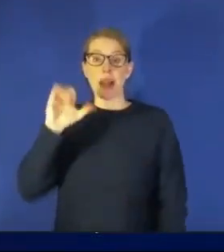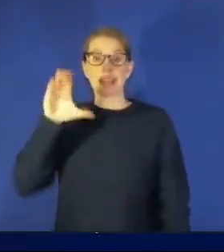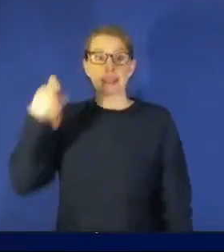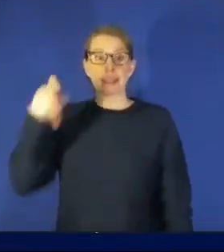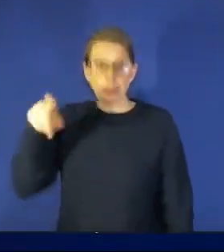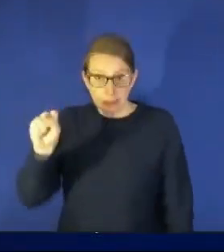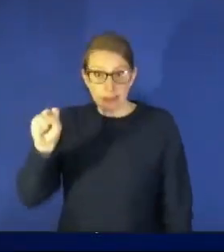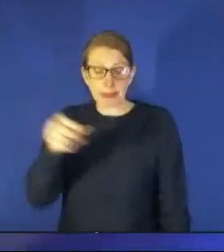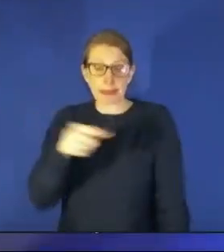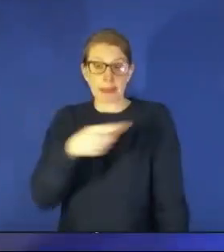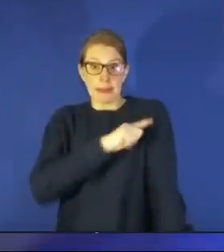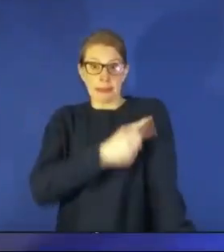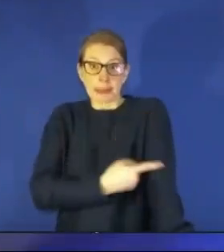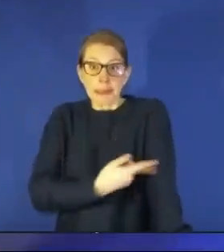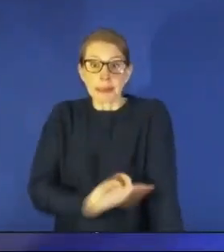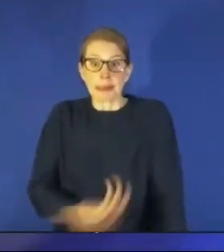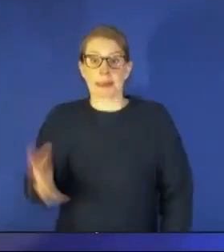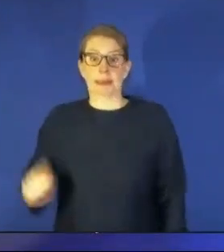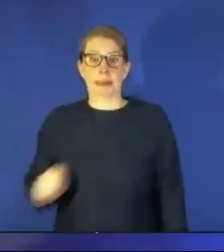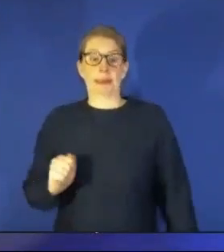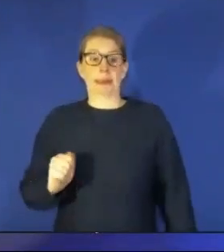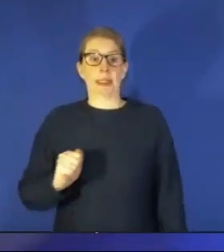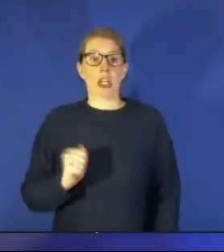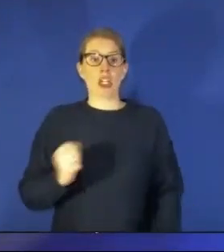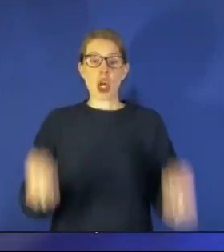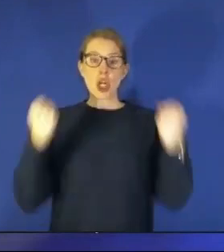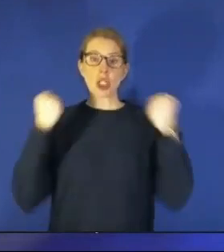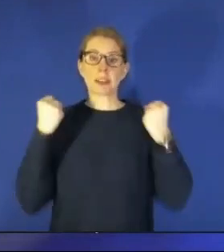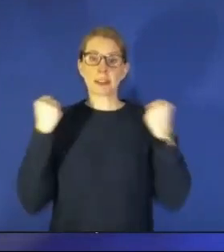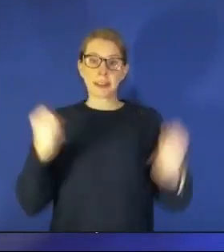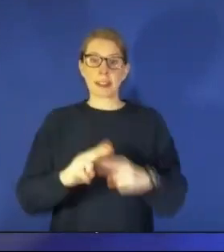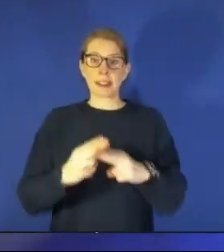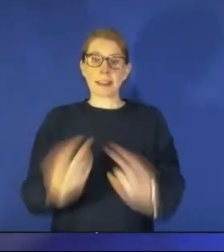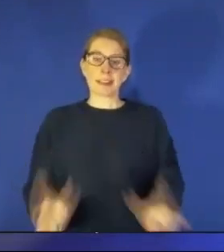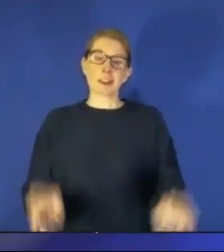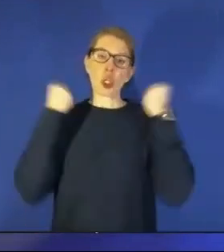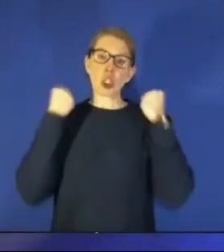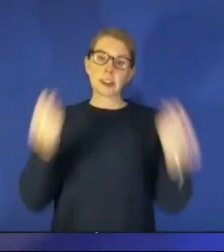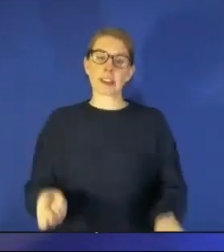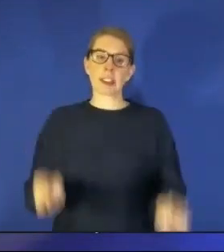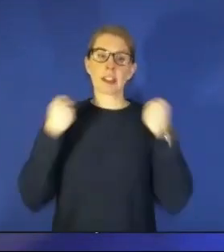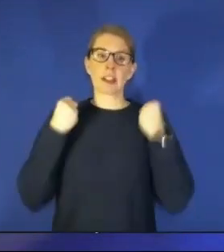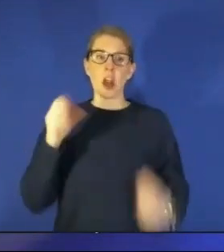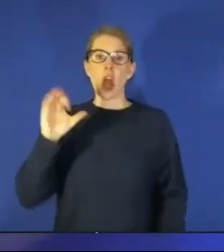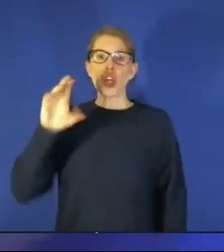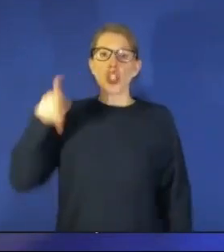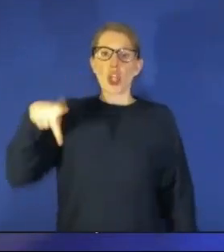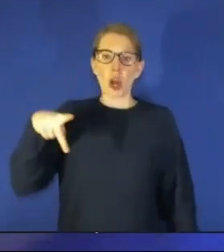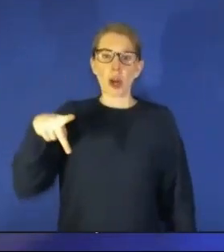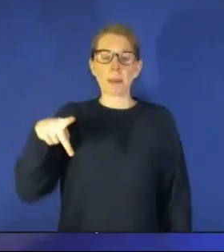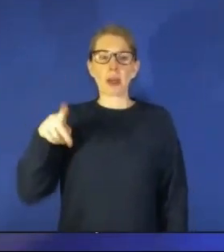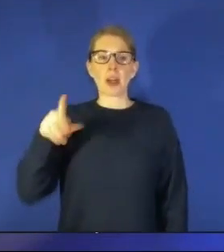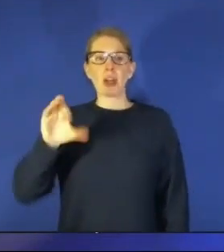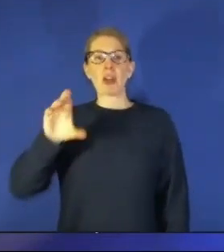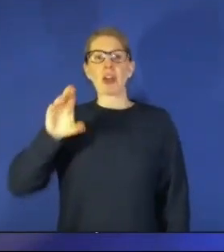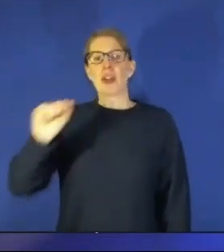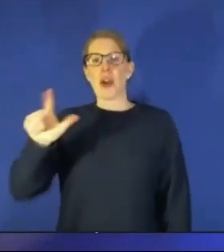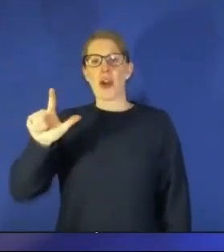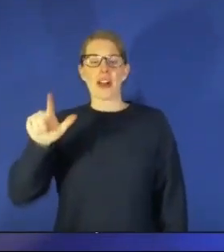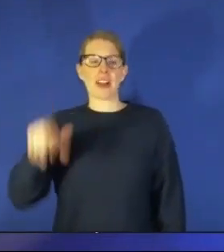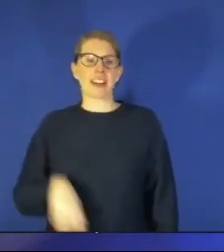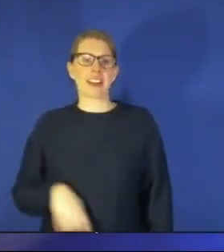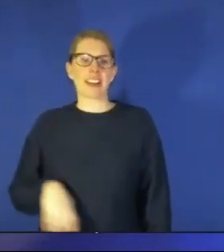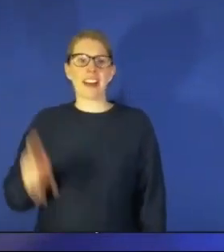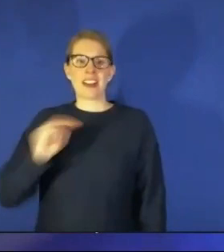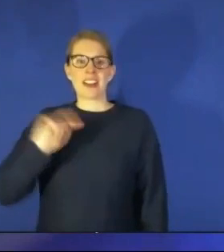did send me some pictures, and you were holding up this big curls. Fish Curls. That's the carp curl. I had a carp curl on. Or the northern pike. Yeah, exactly. Or carp